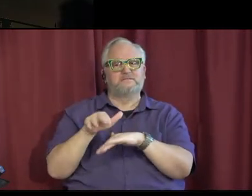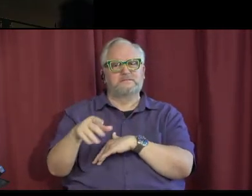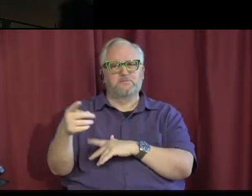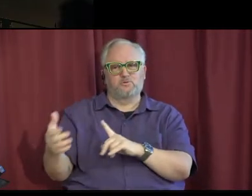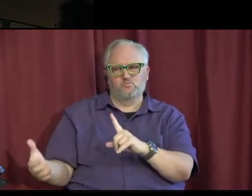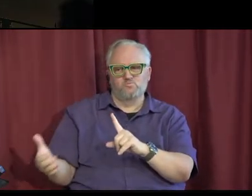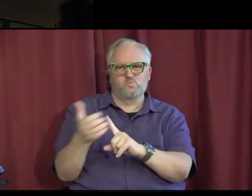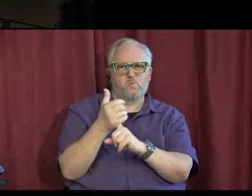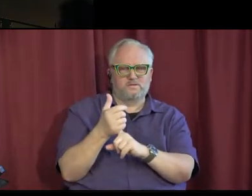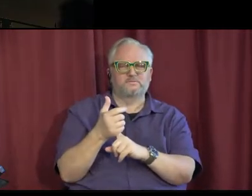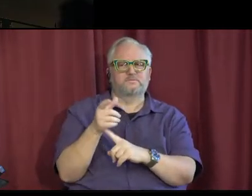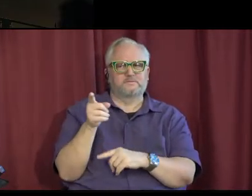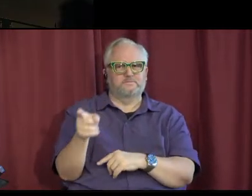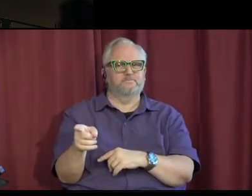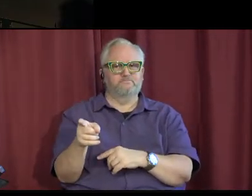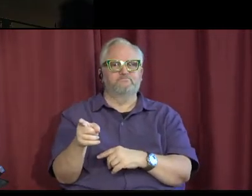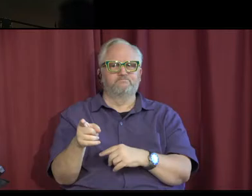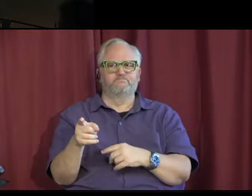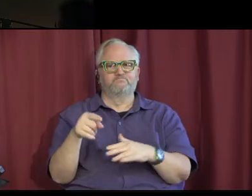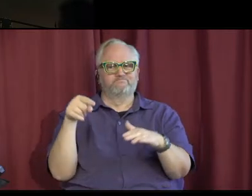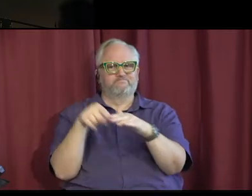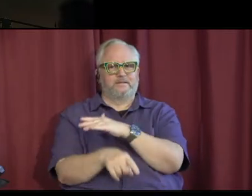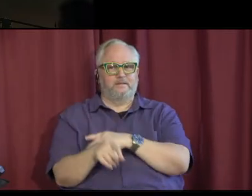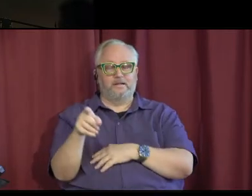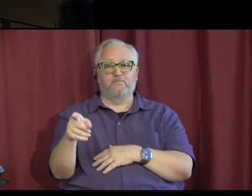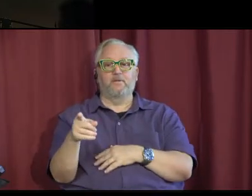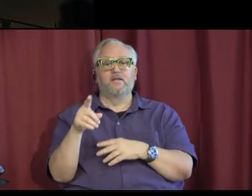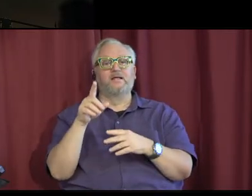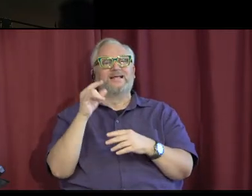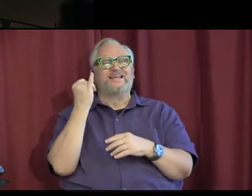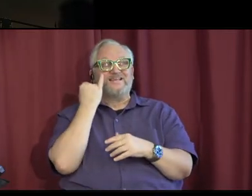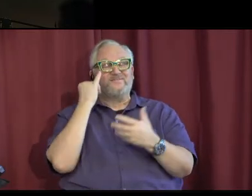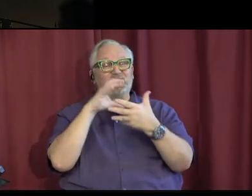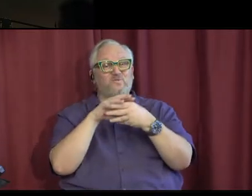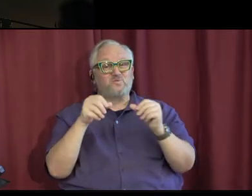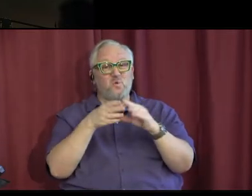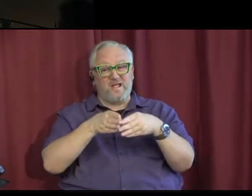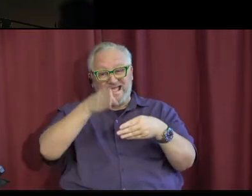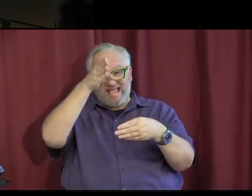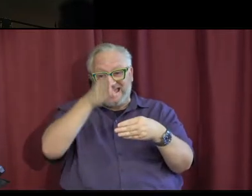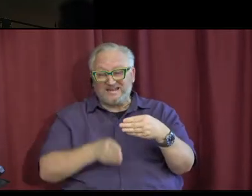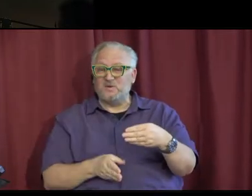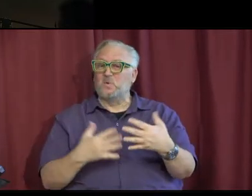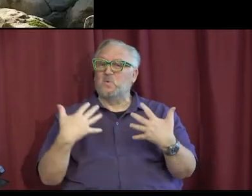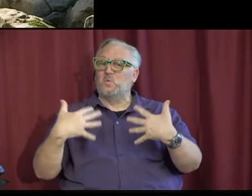That would be a pretty sad story if it ended there, but that's not the end.